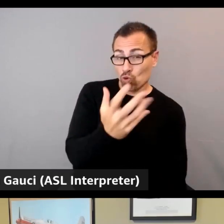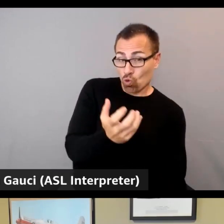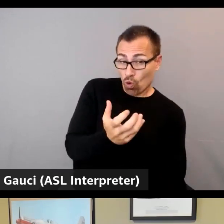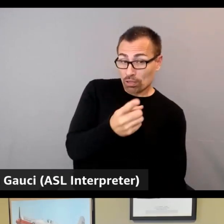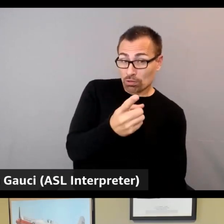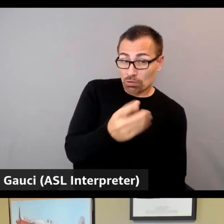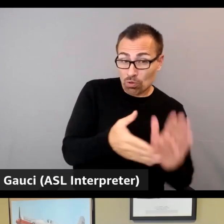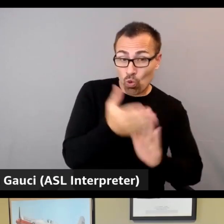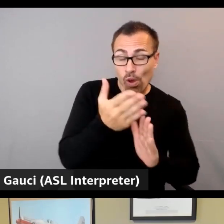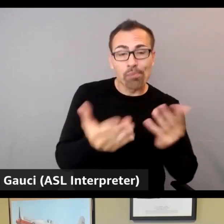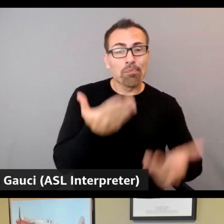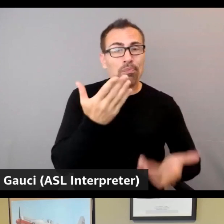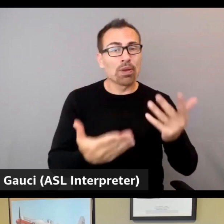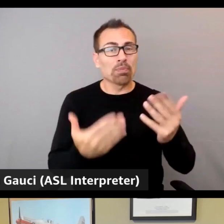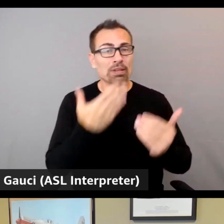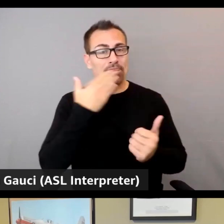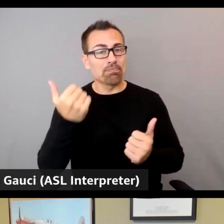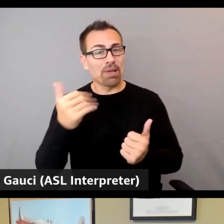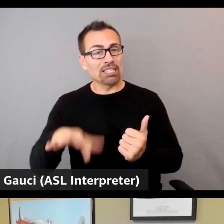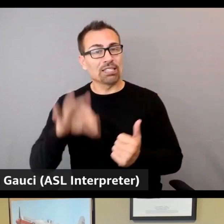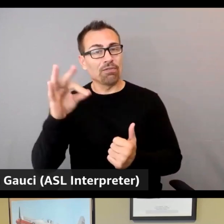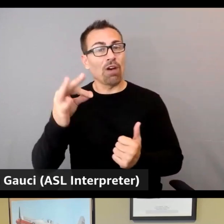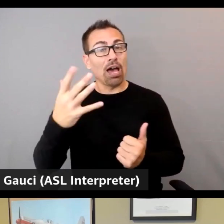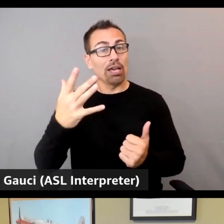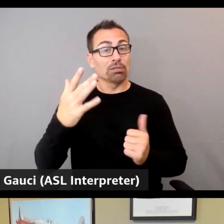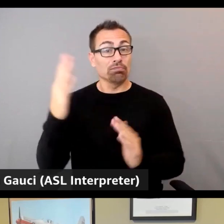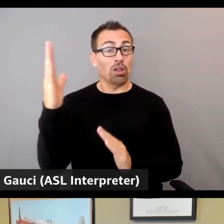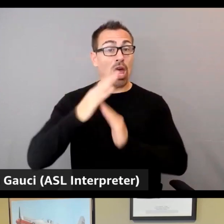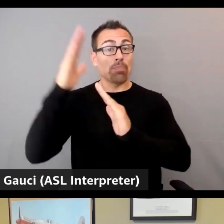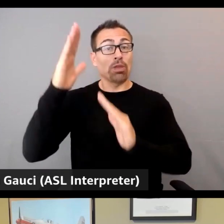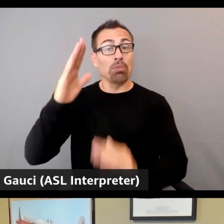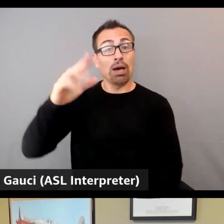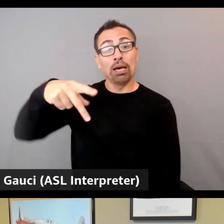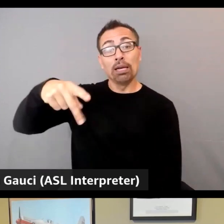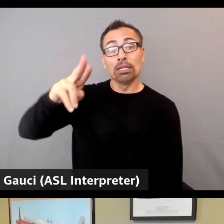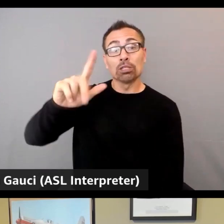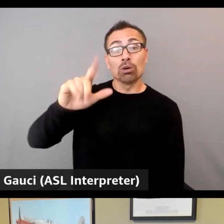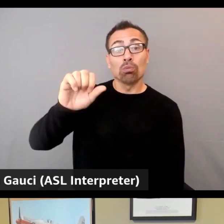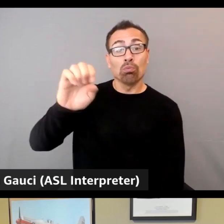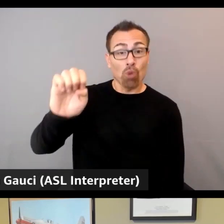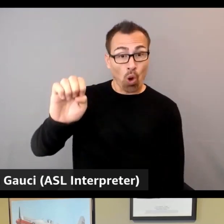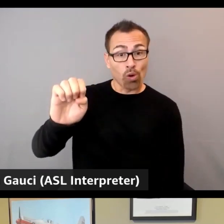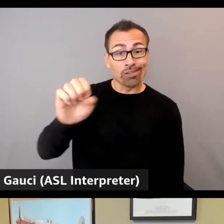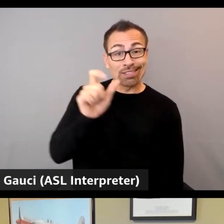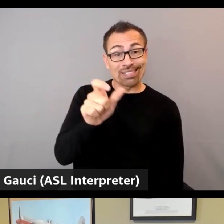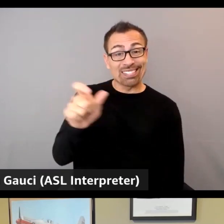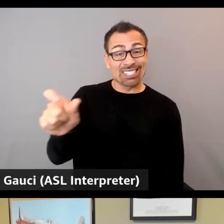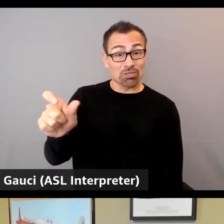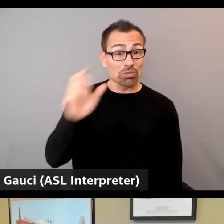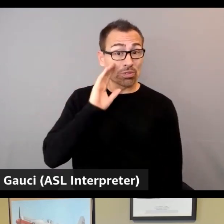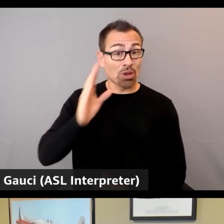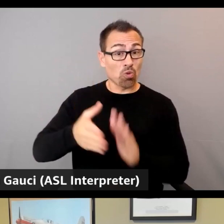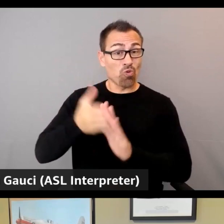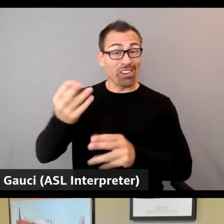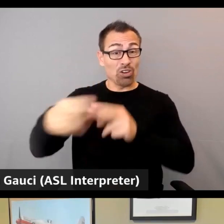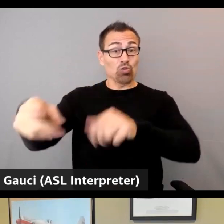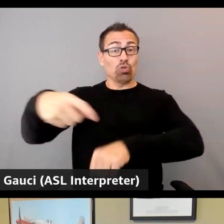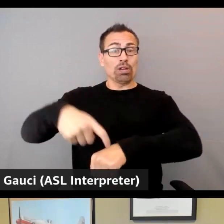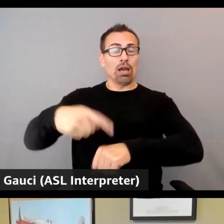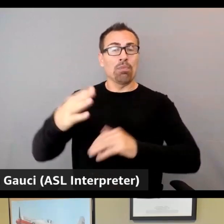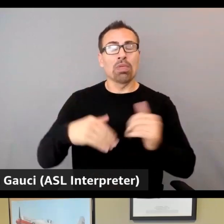to find an optimized pulse sequence that runs exactly that algorithm, maybe in a shorter time than if you were